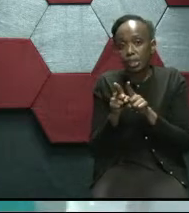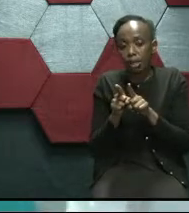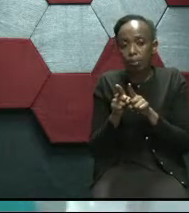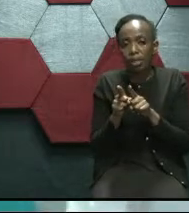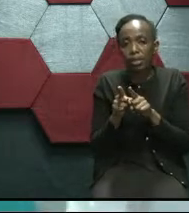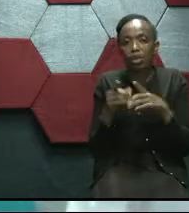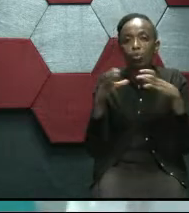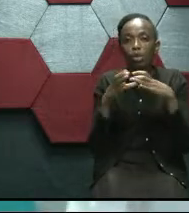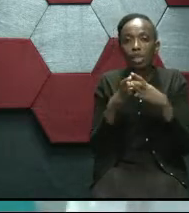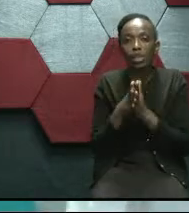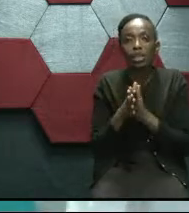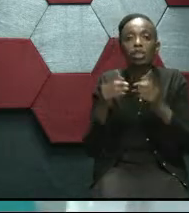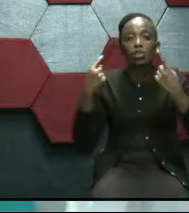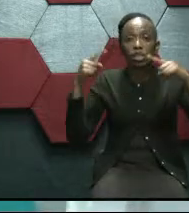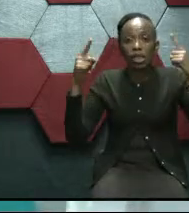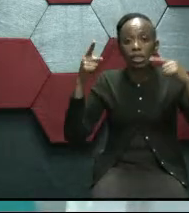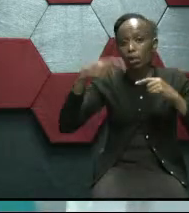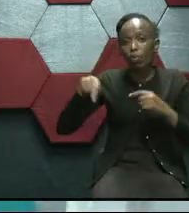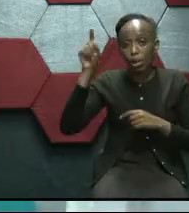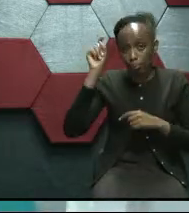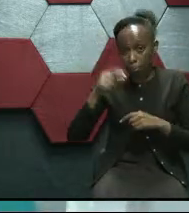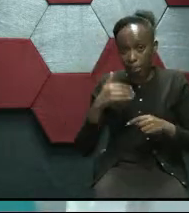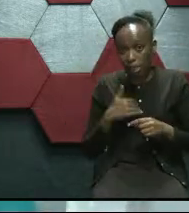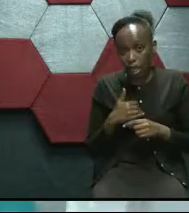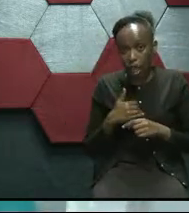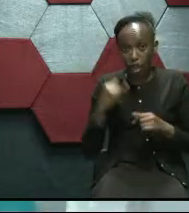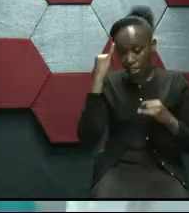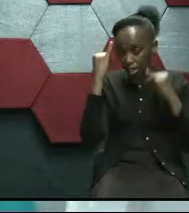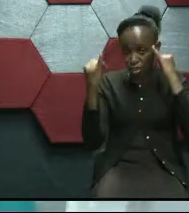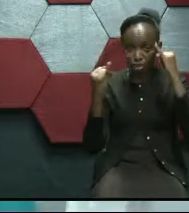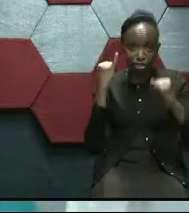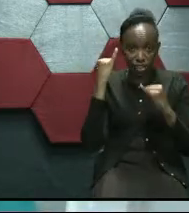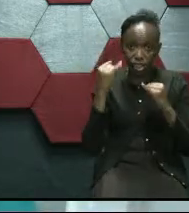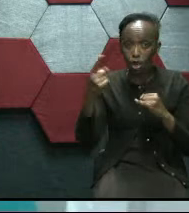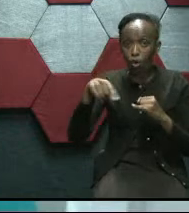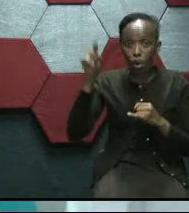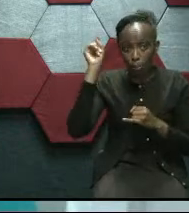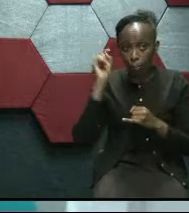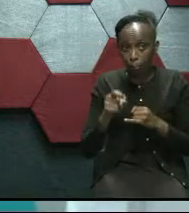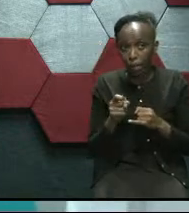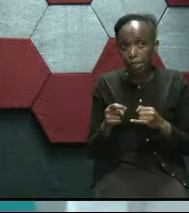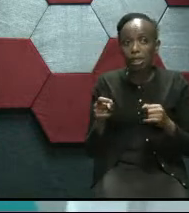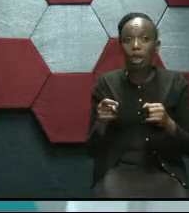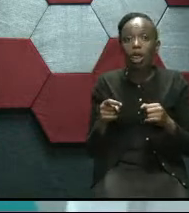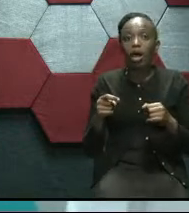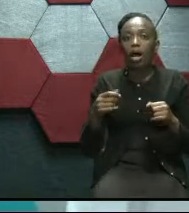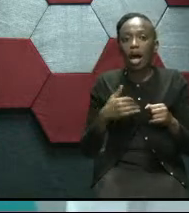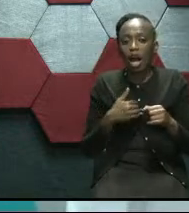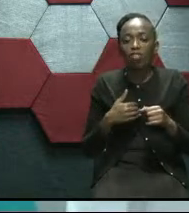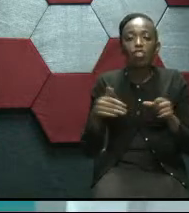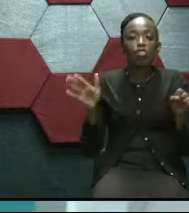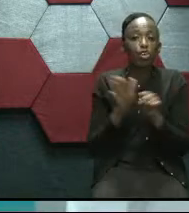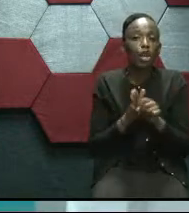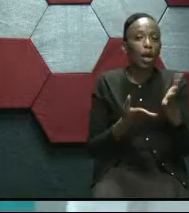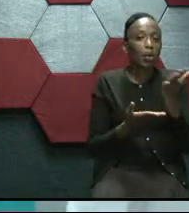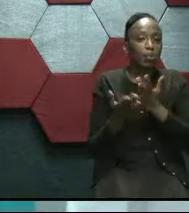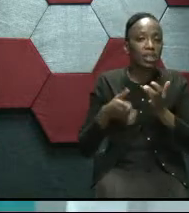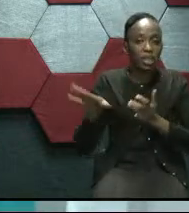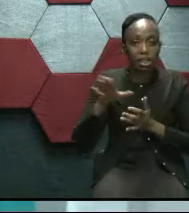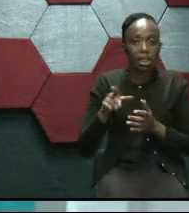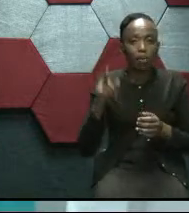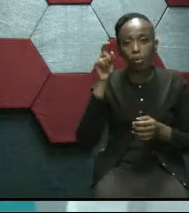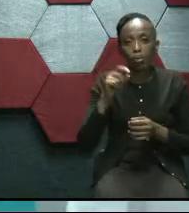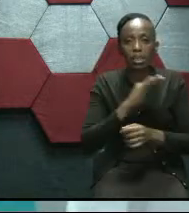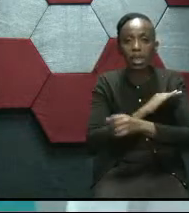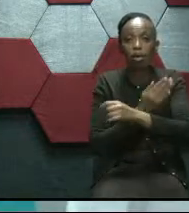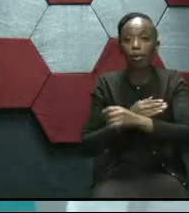communities. To succeed, we must create and innovate. We must build our entrepreneurial ecosystems, and we must empower the